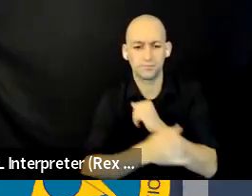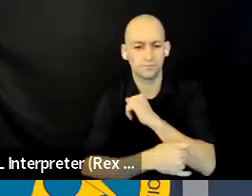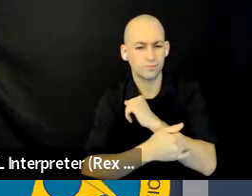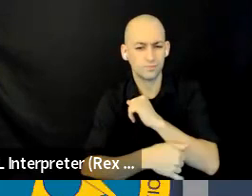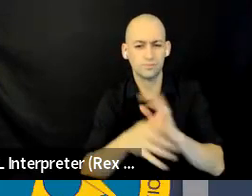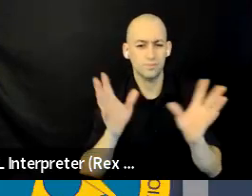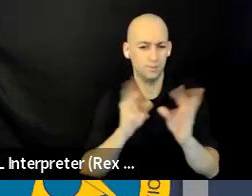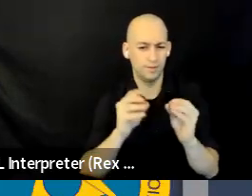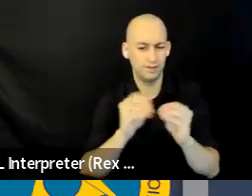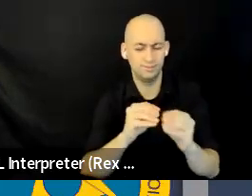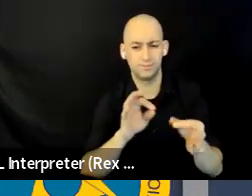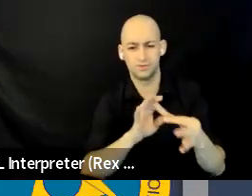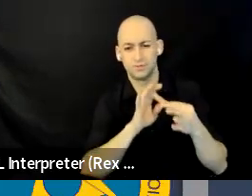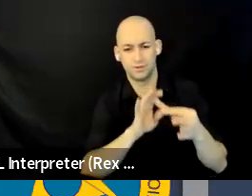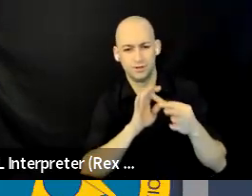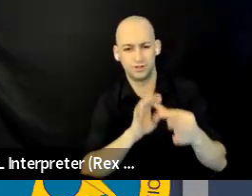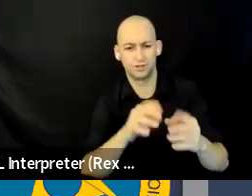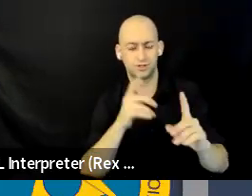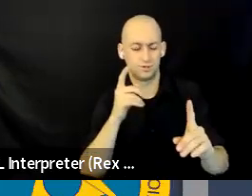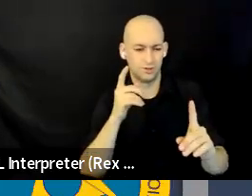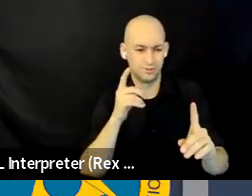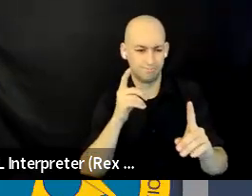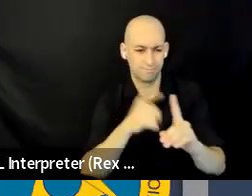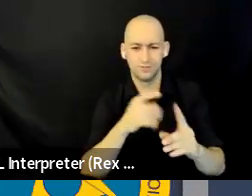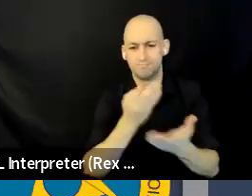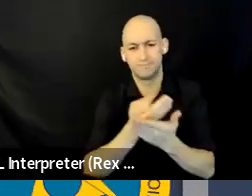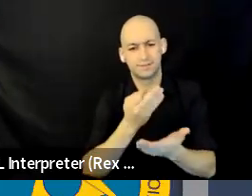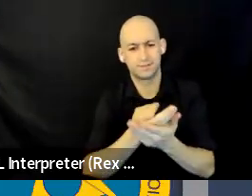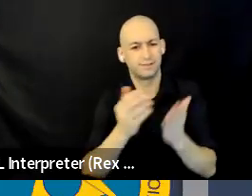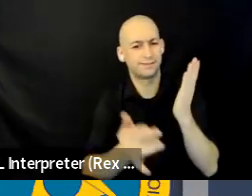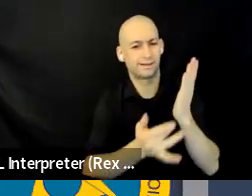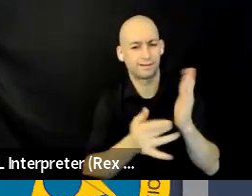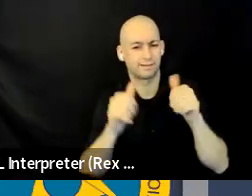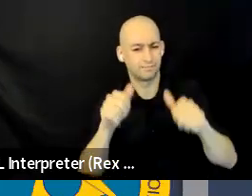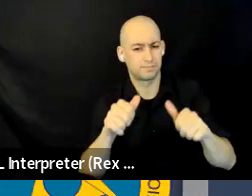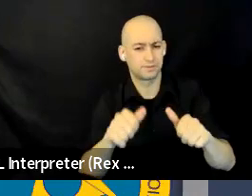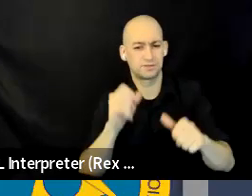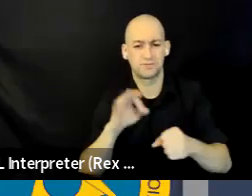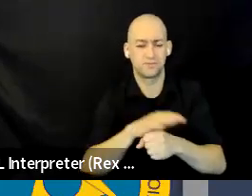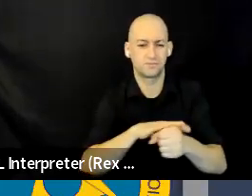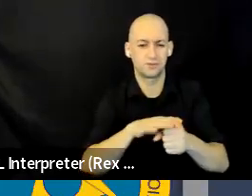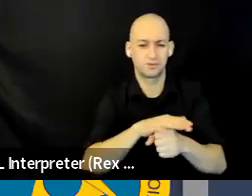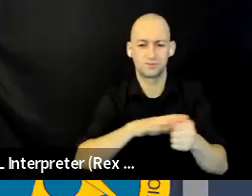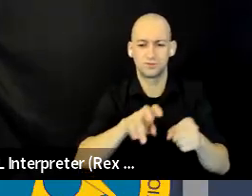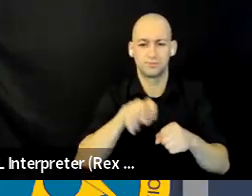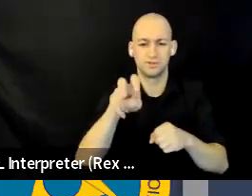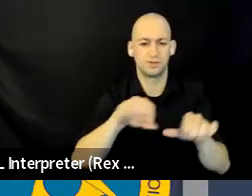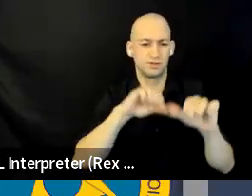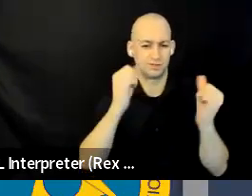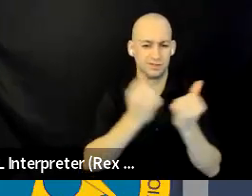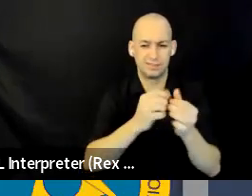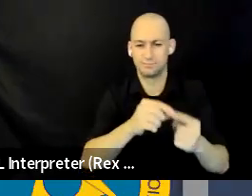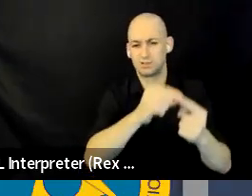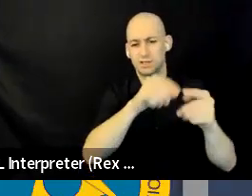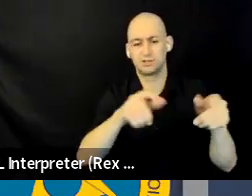correlate to the fiscal and technical capabilities of some of the regional transportation planning agencies, especially in the smaller